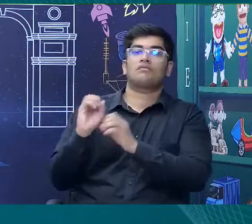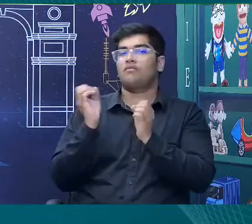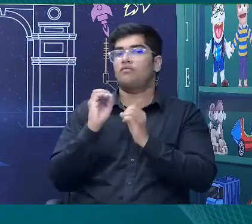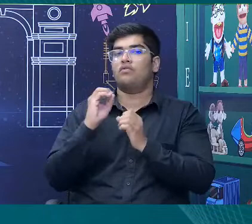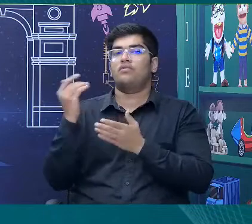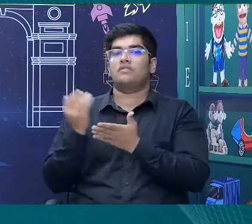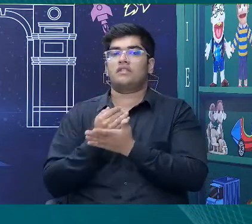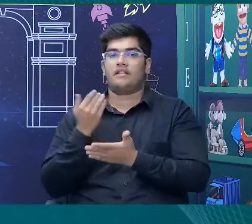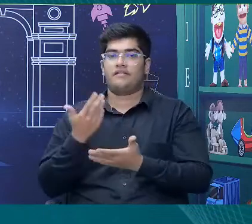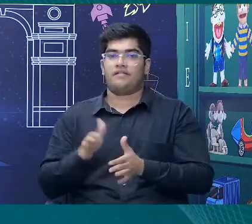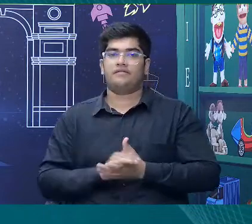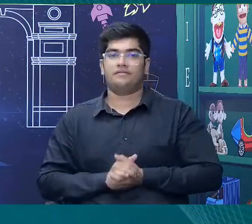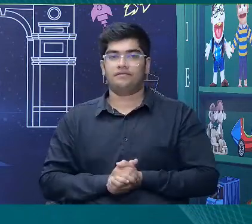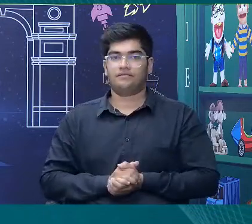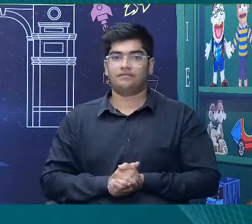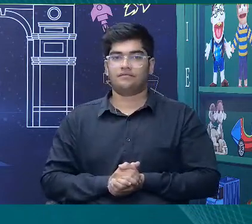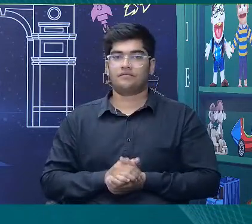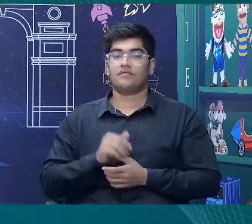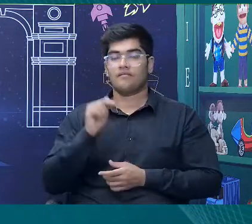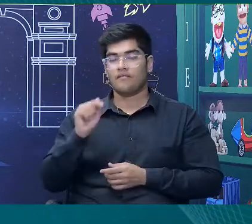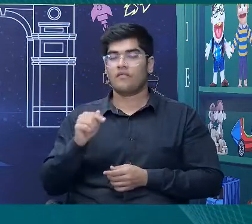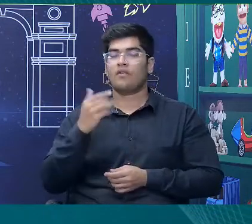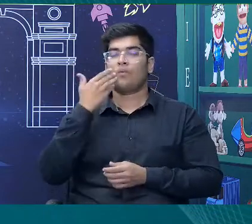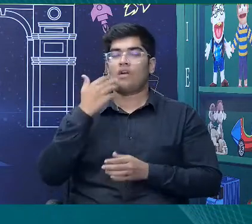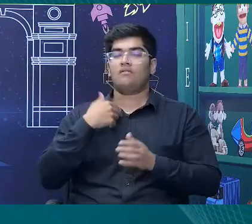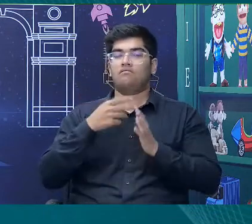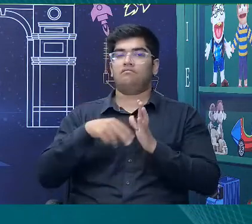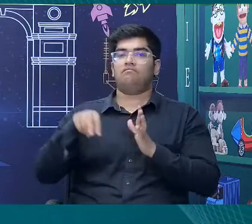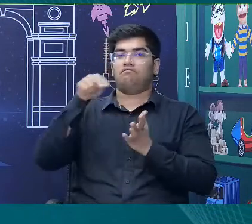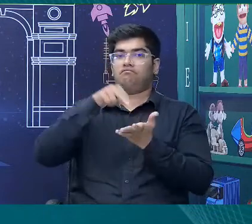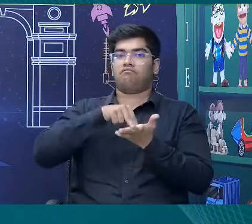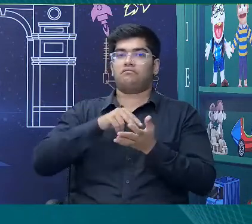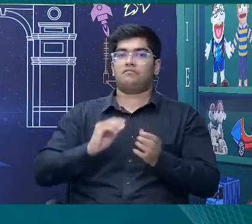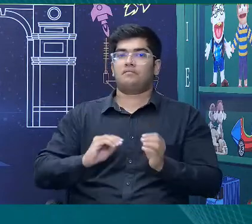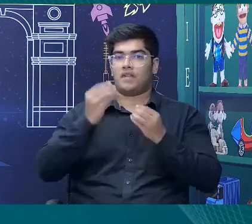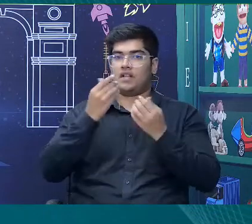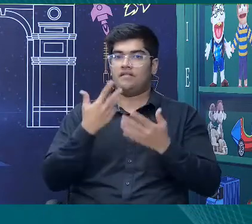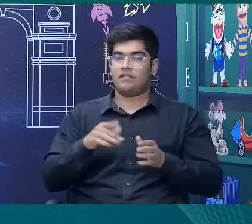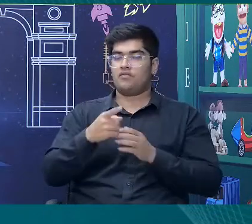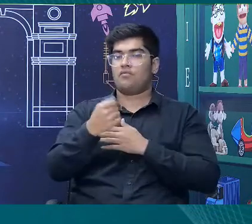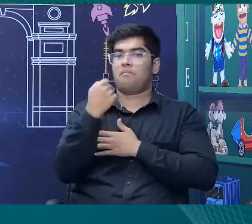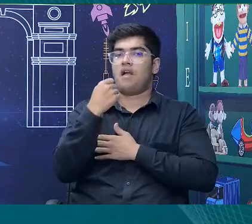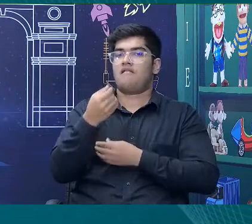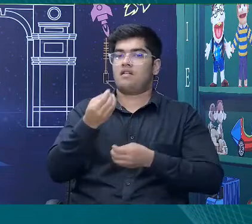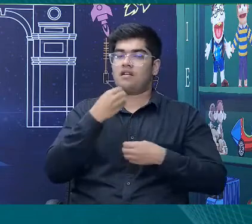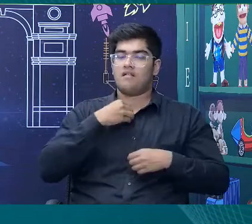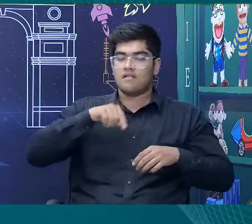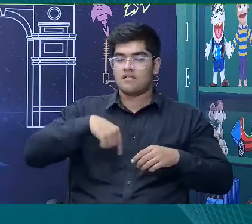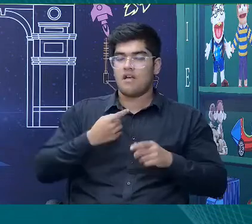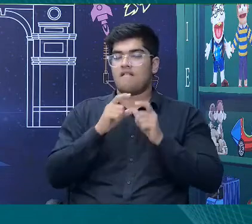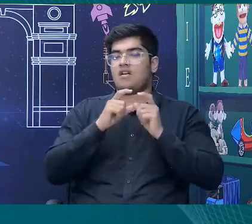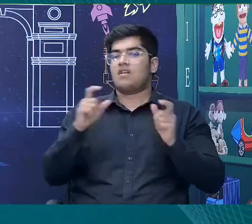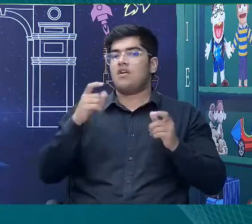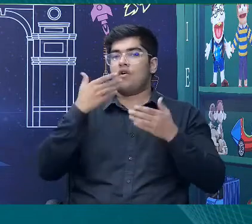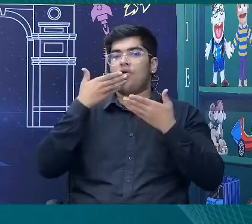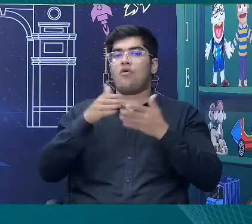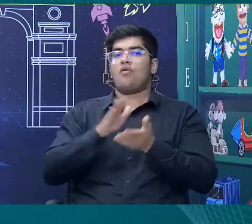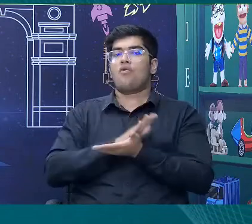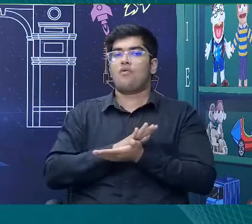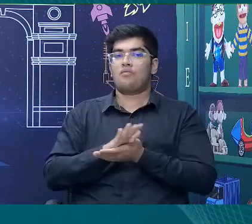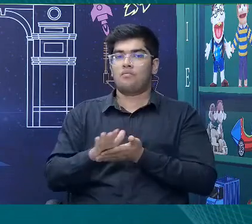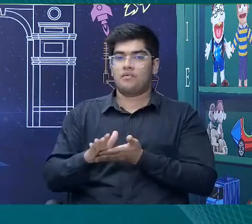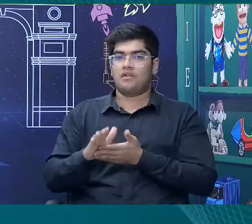he says, when you raised me to captain, you gave me the power to clear myself, and you gave me